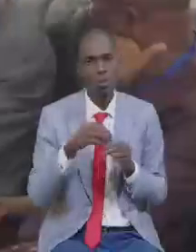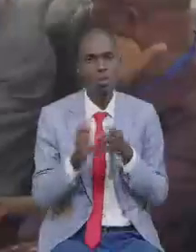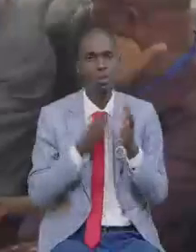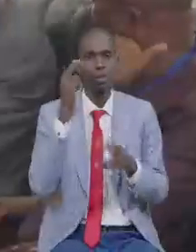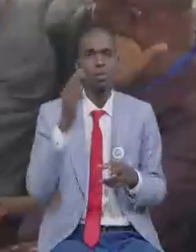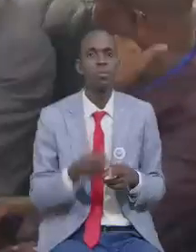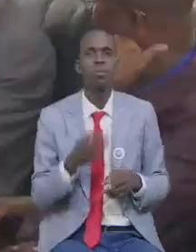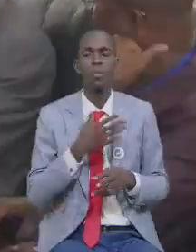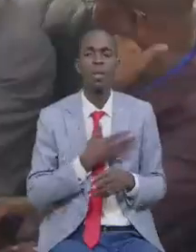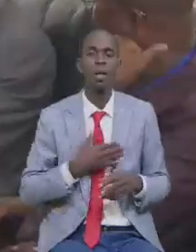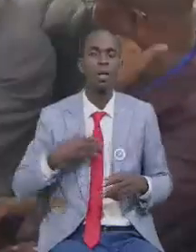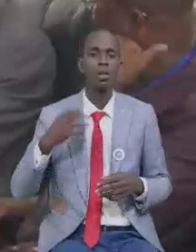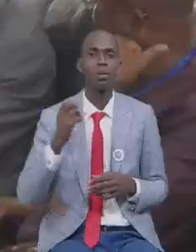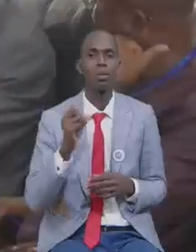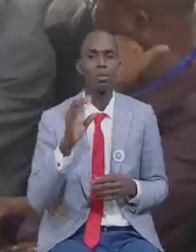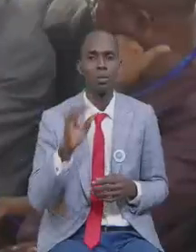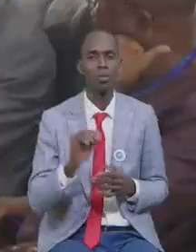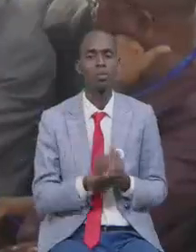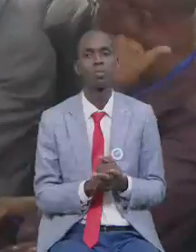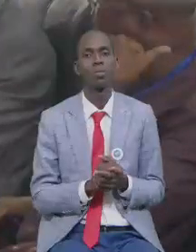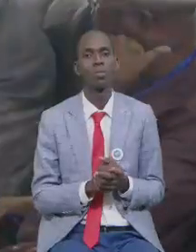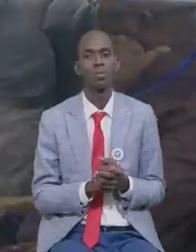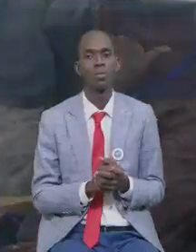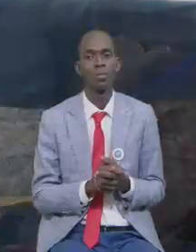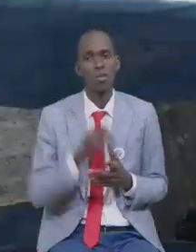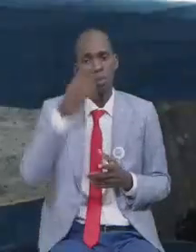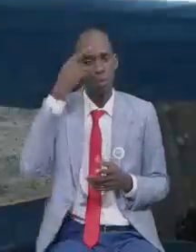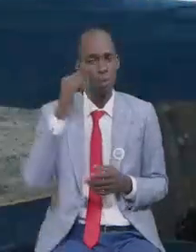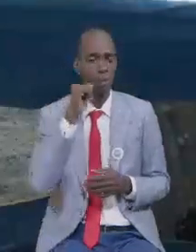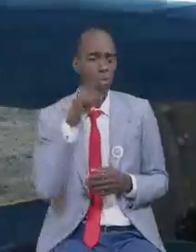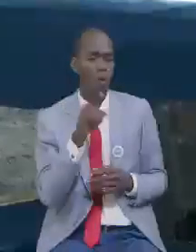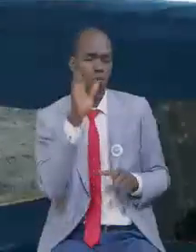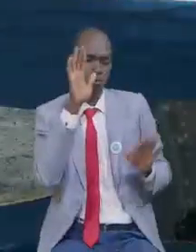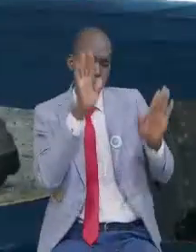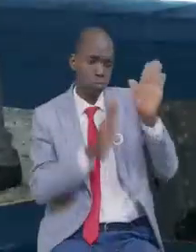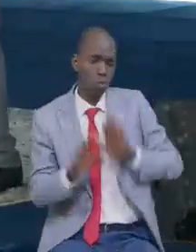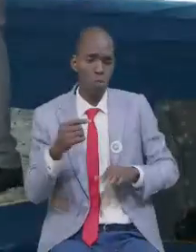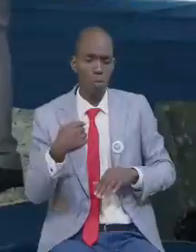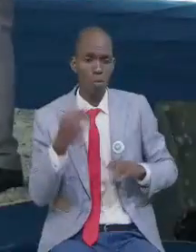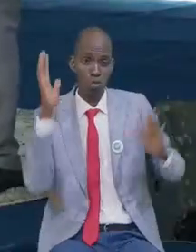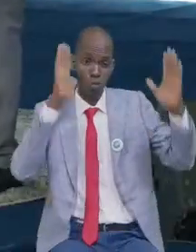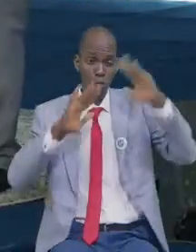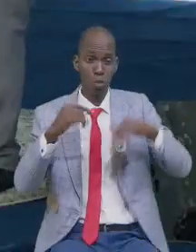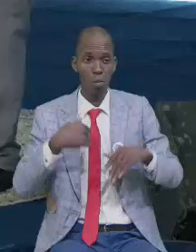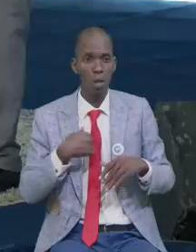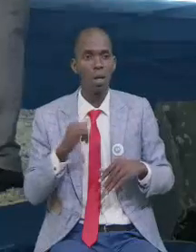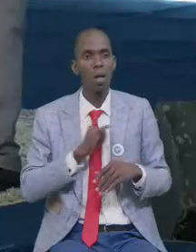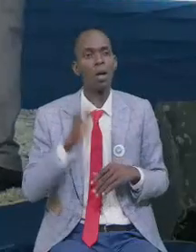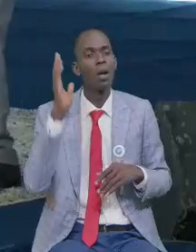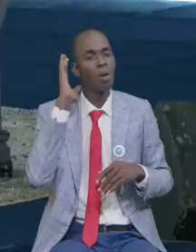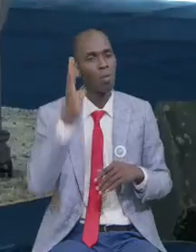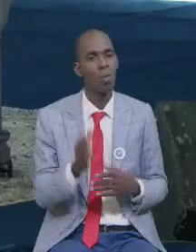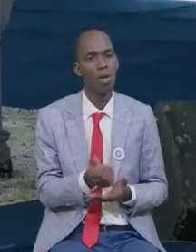so, because she troubled me, I will avenge her, lest by